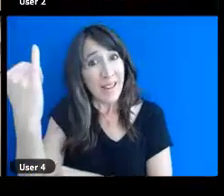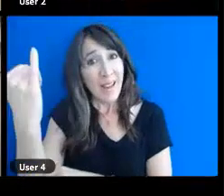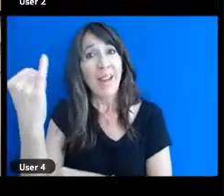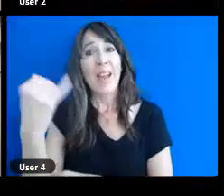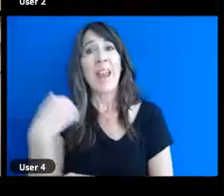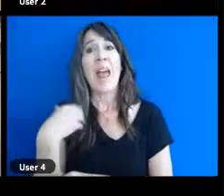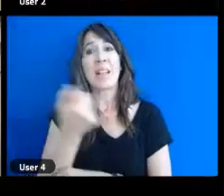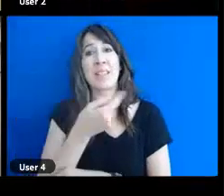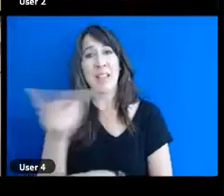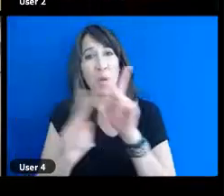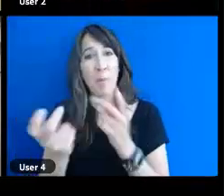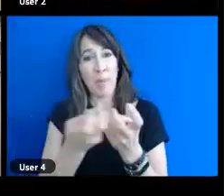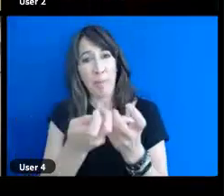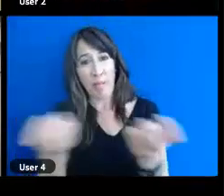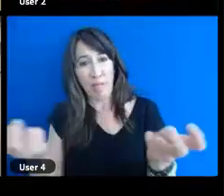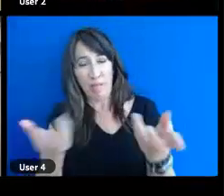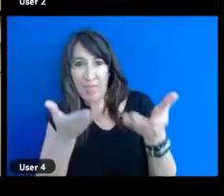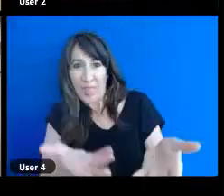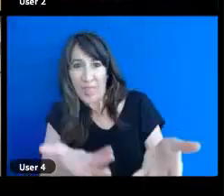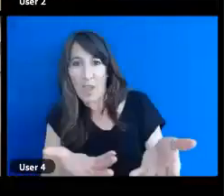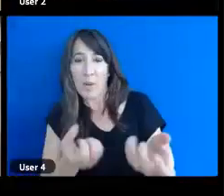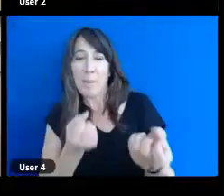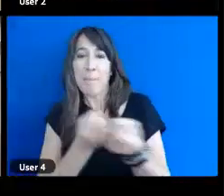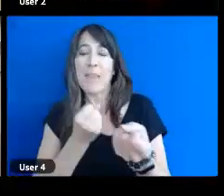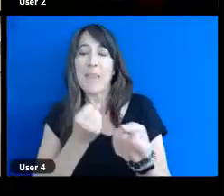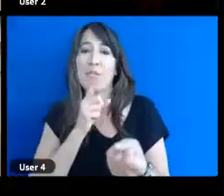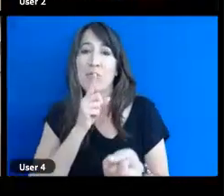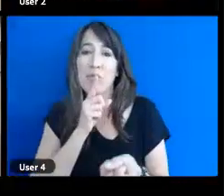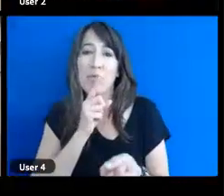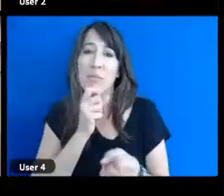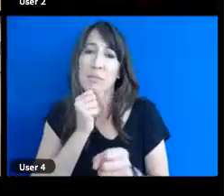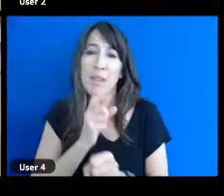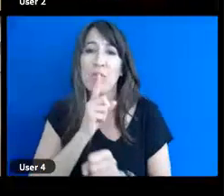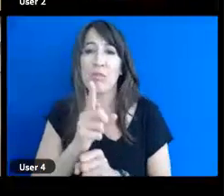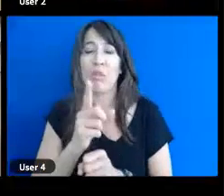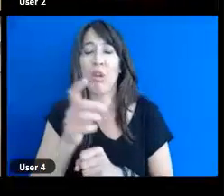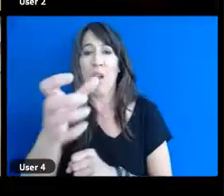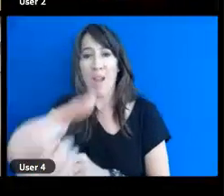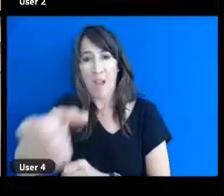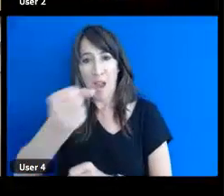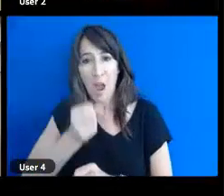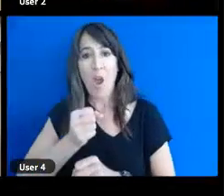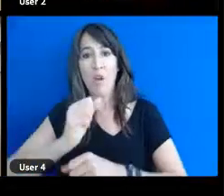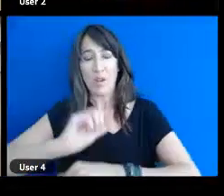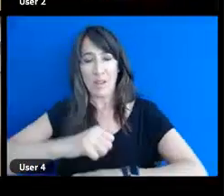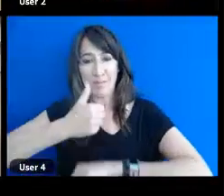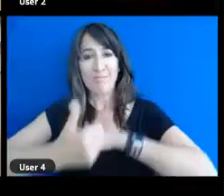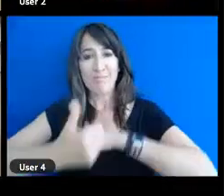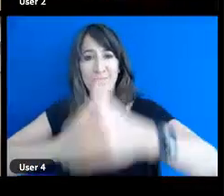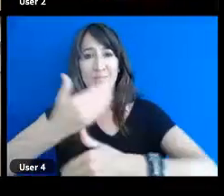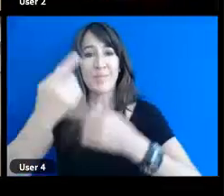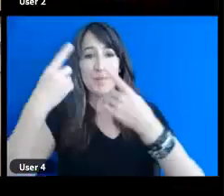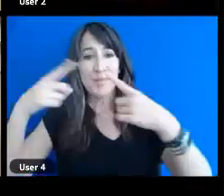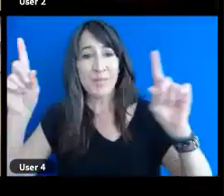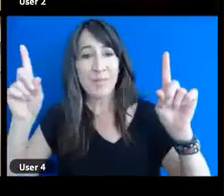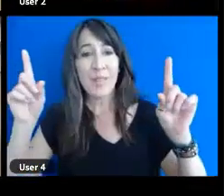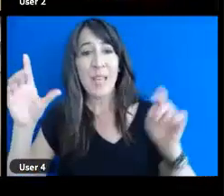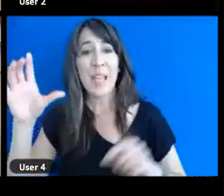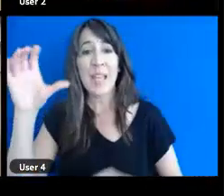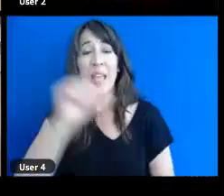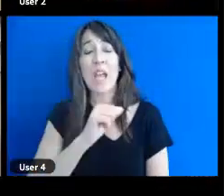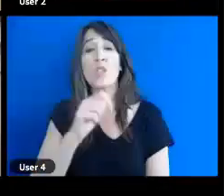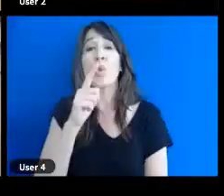right intention. They got a number of people sitting at the table to ensure that the hiring and onboarding would be